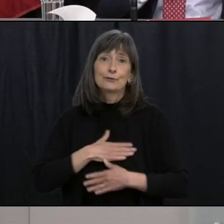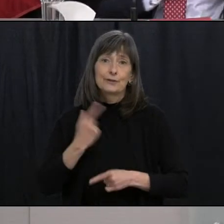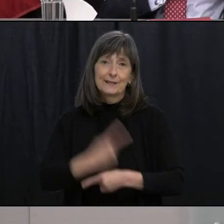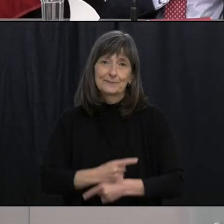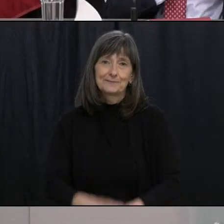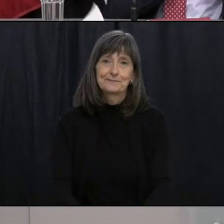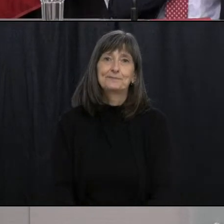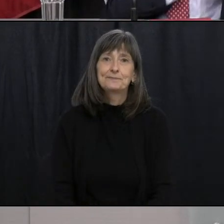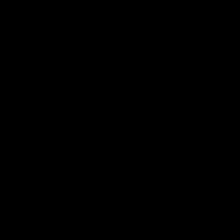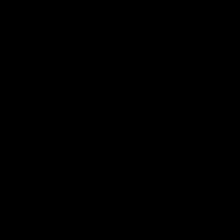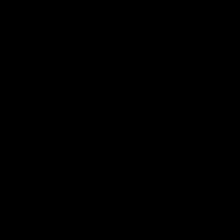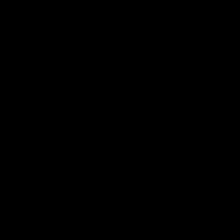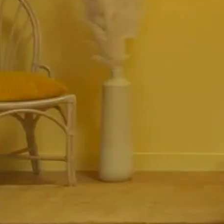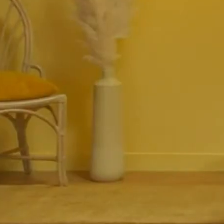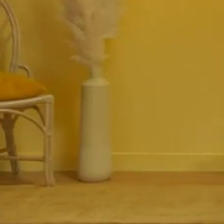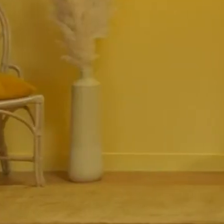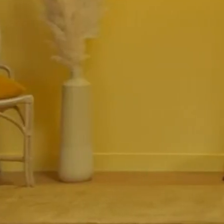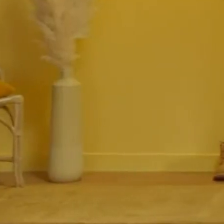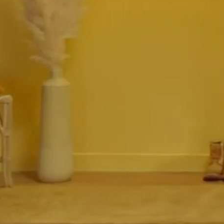your day.